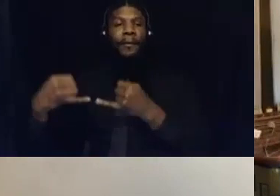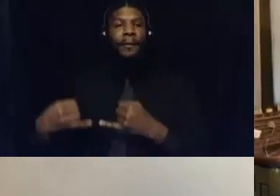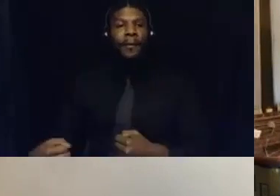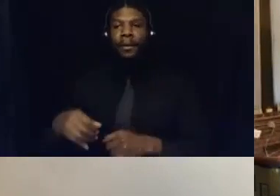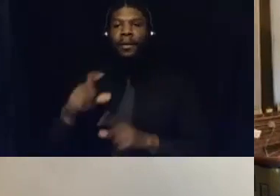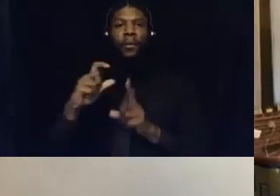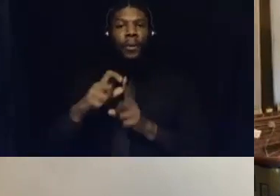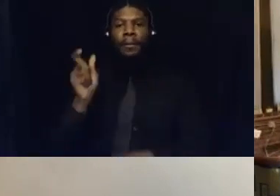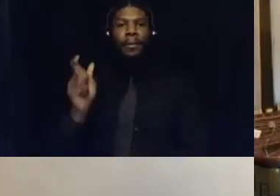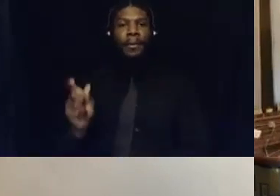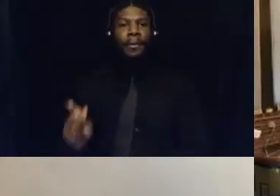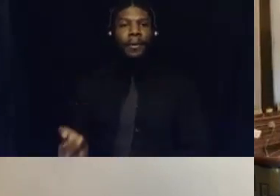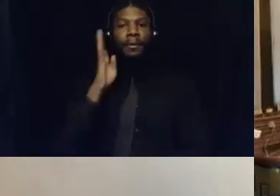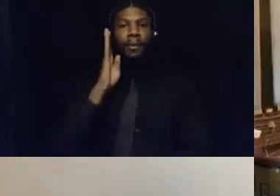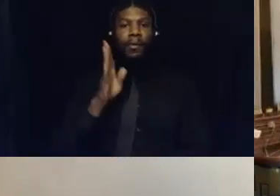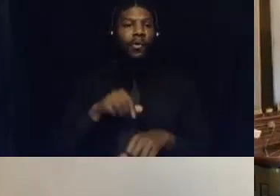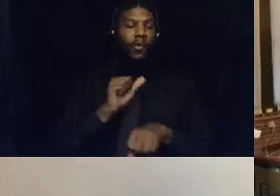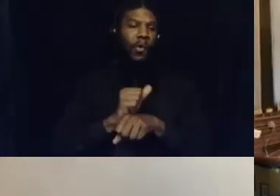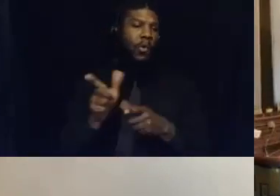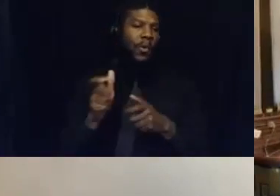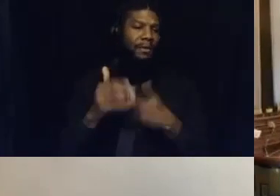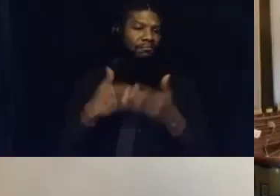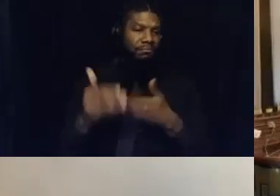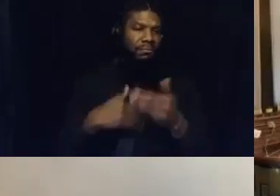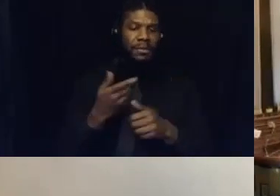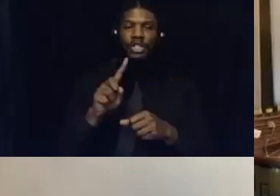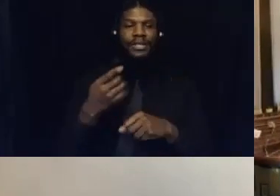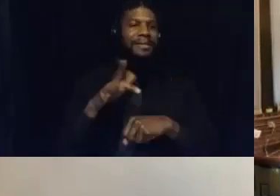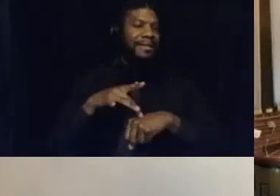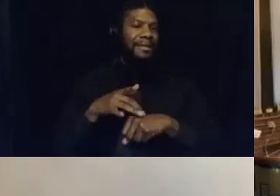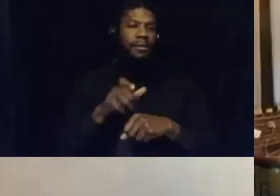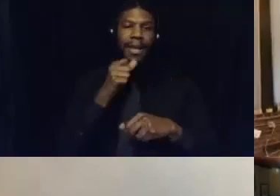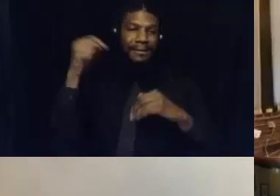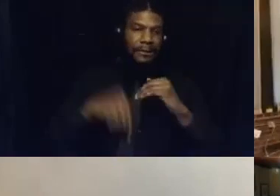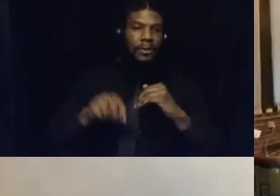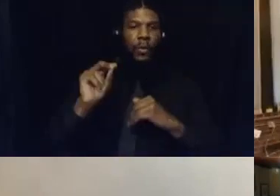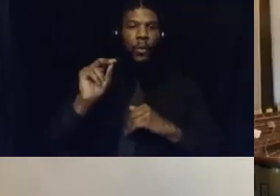quickly. Just a taste here.